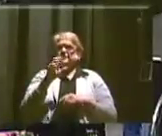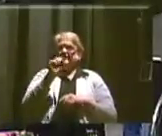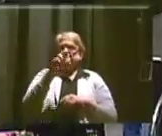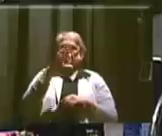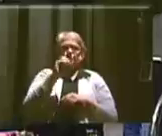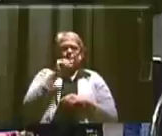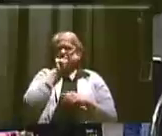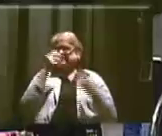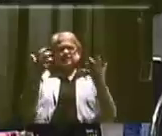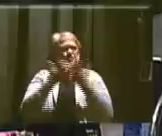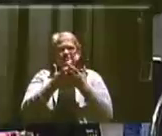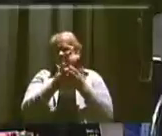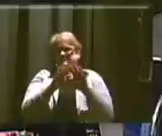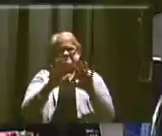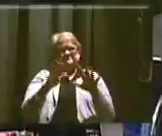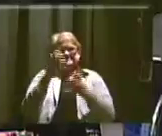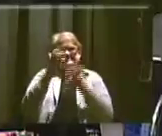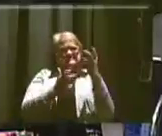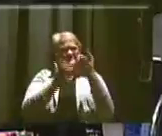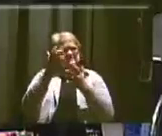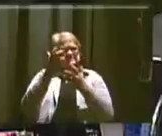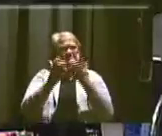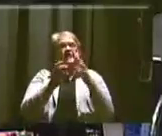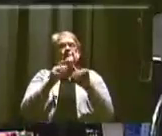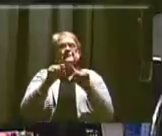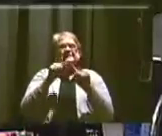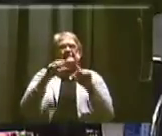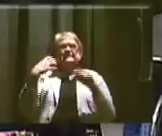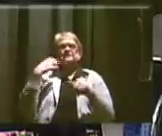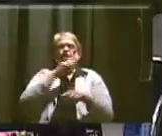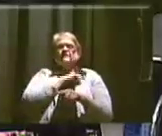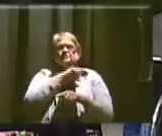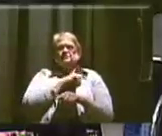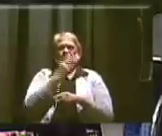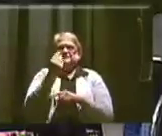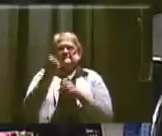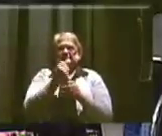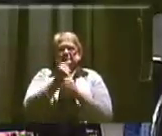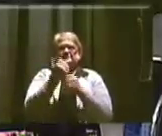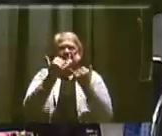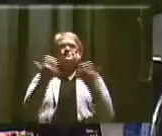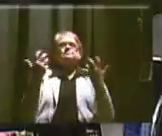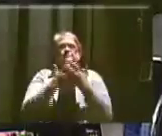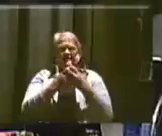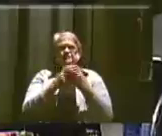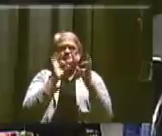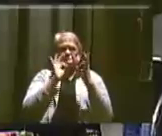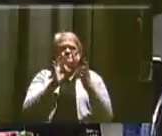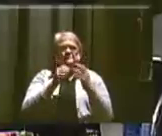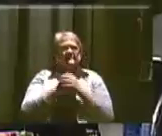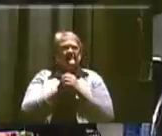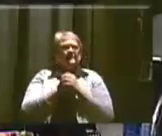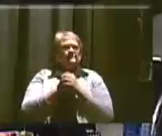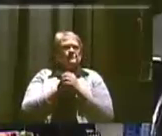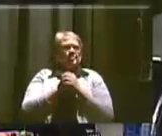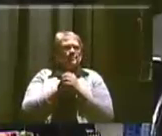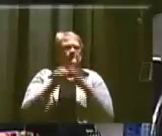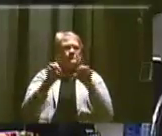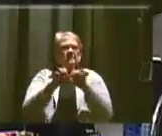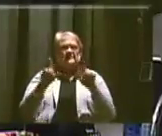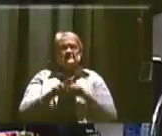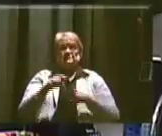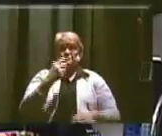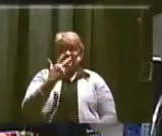good fit. But this officer's been there for several years and is tremendous. We have in District 3 what